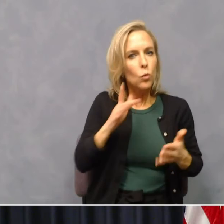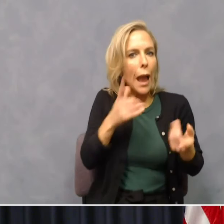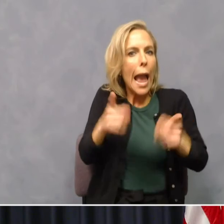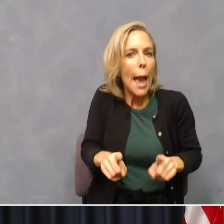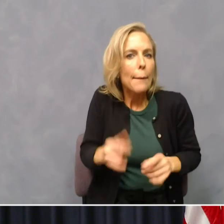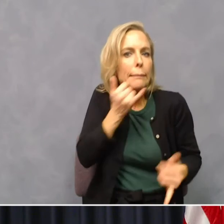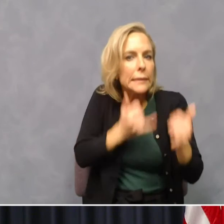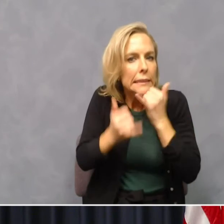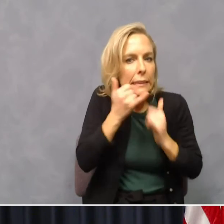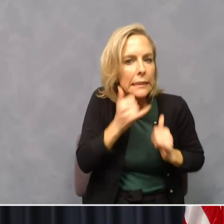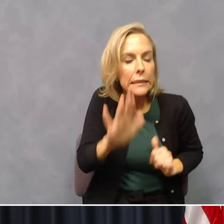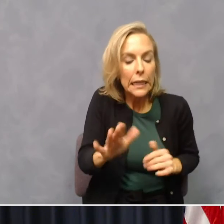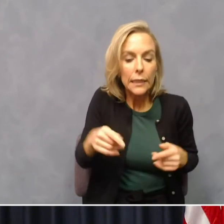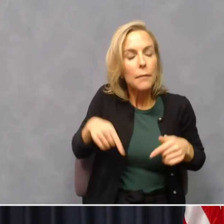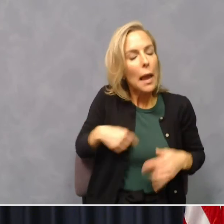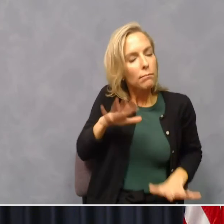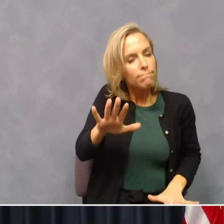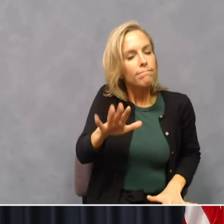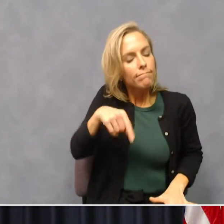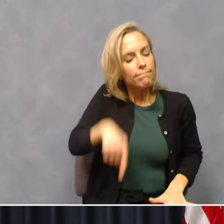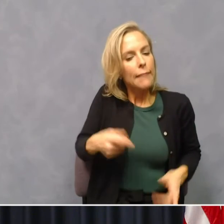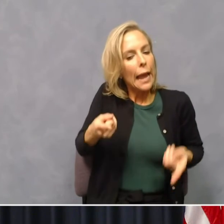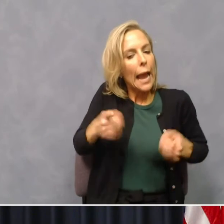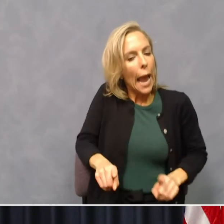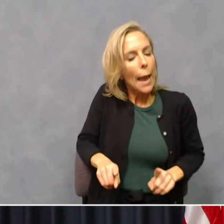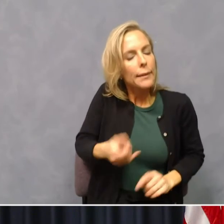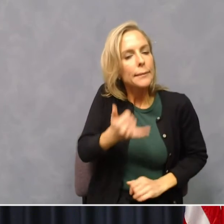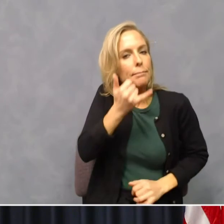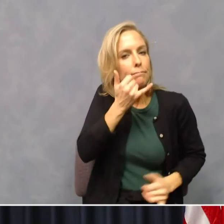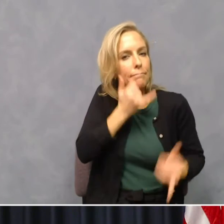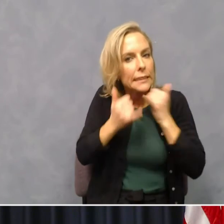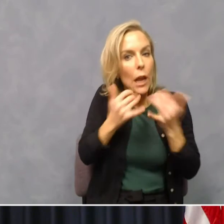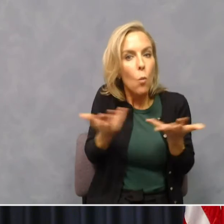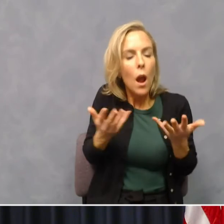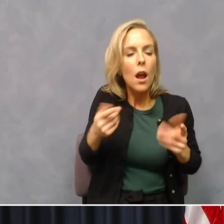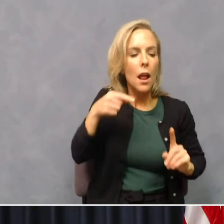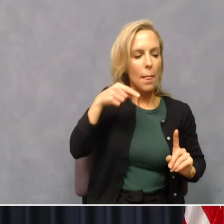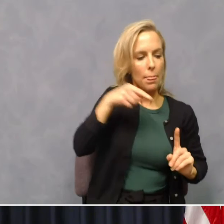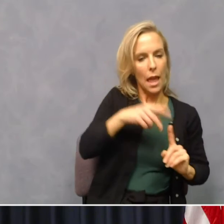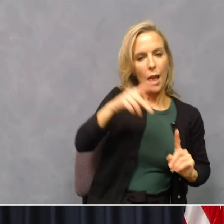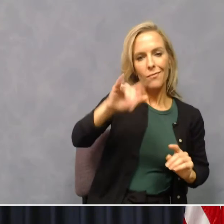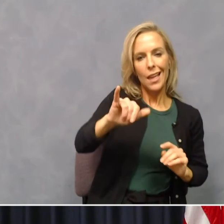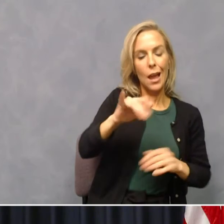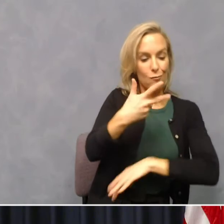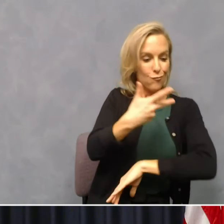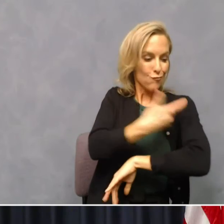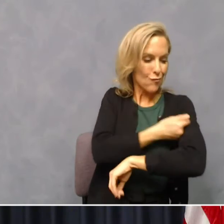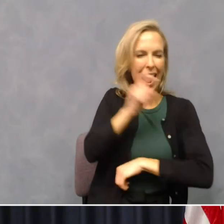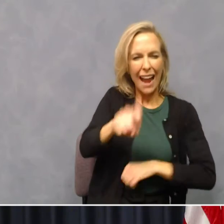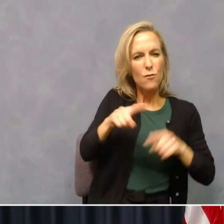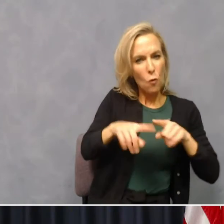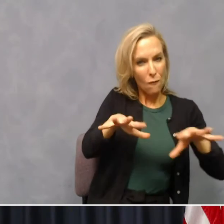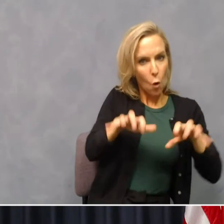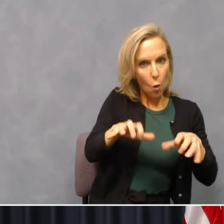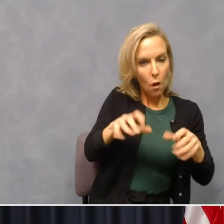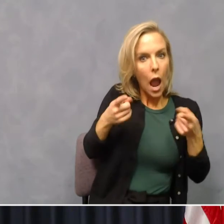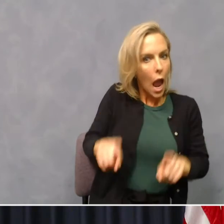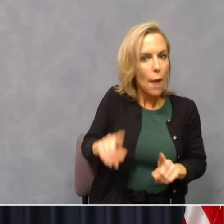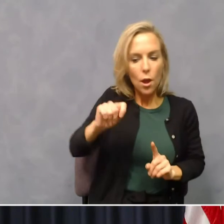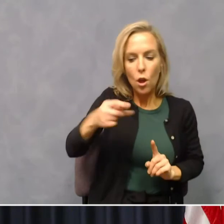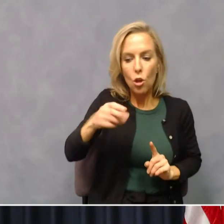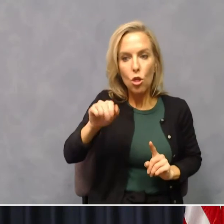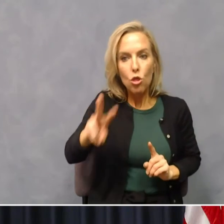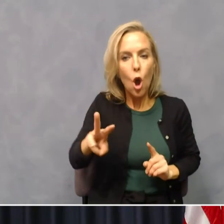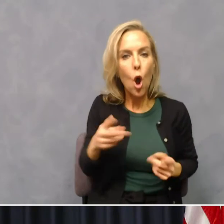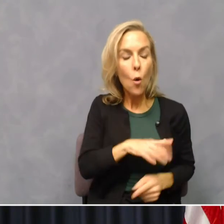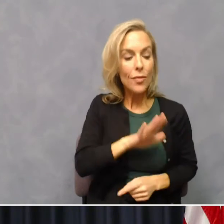a mistake happened in the thawing, but the reaction wasn't what it should have been. Now, do I believe